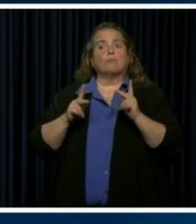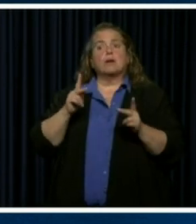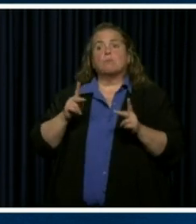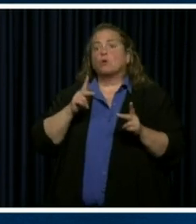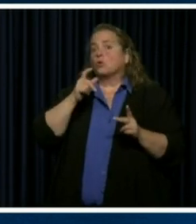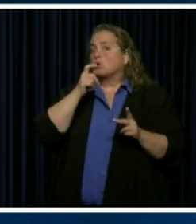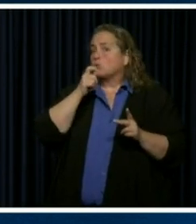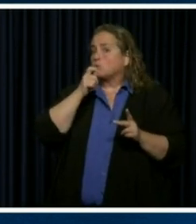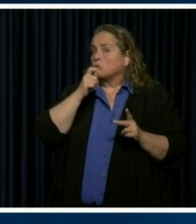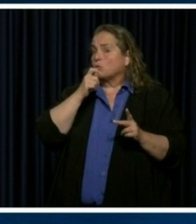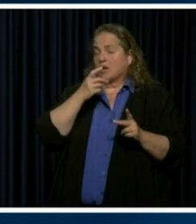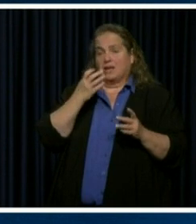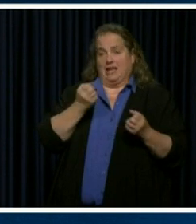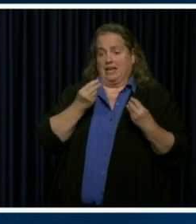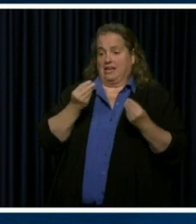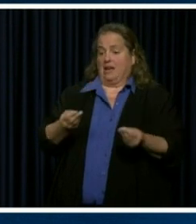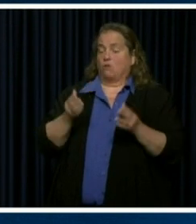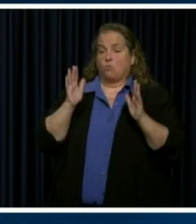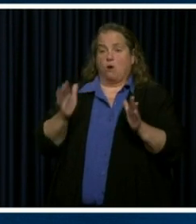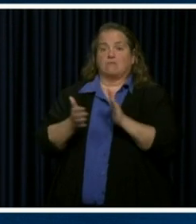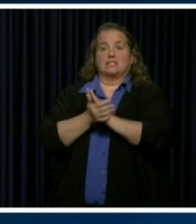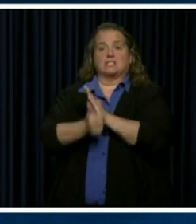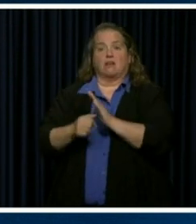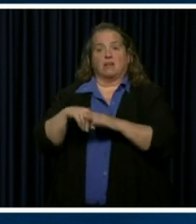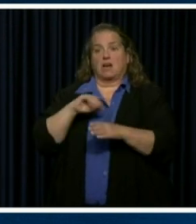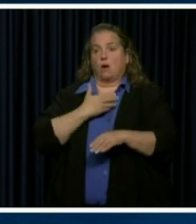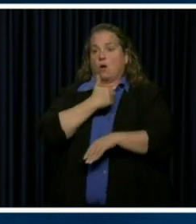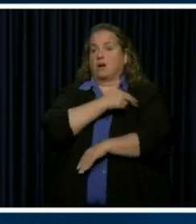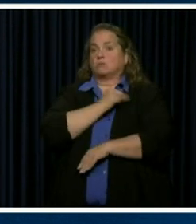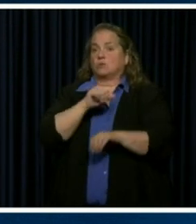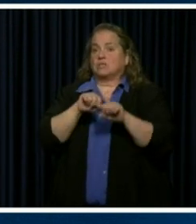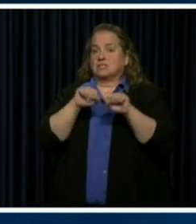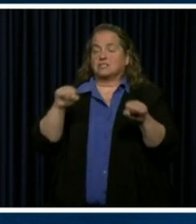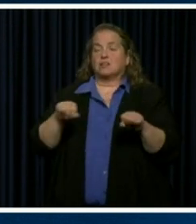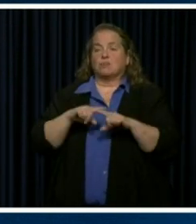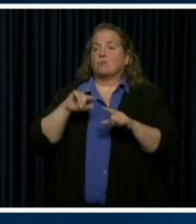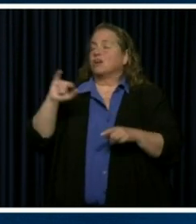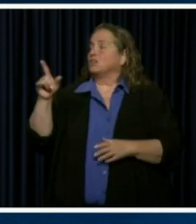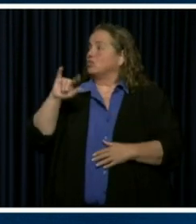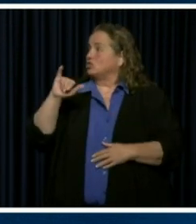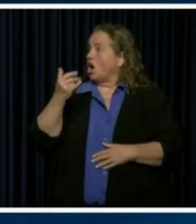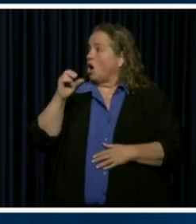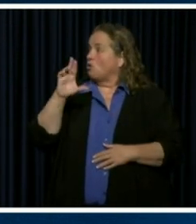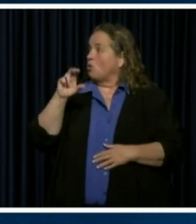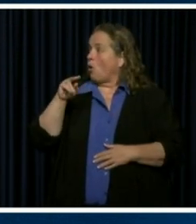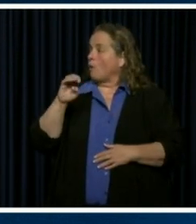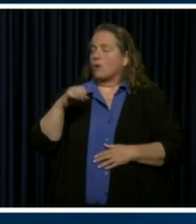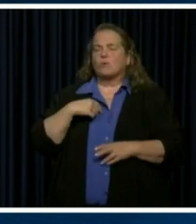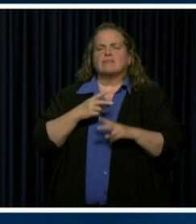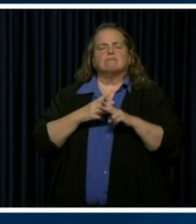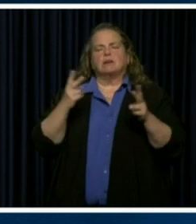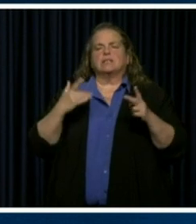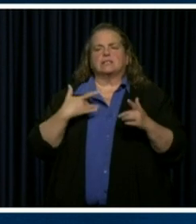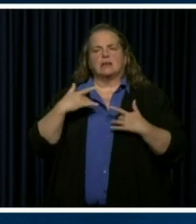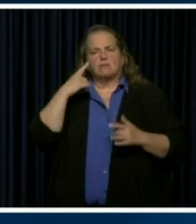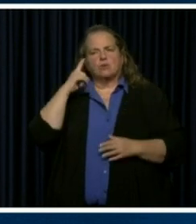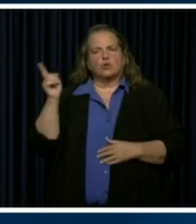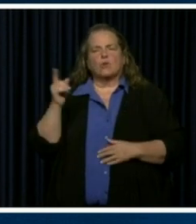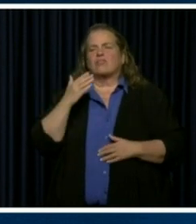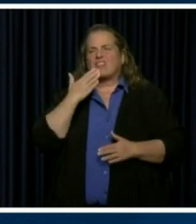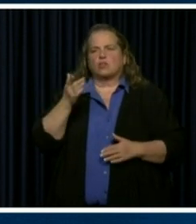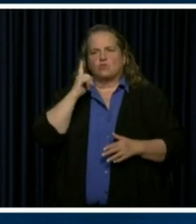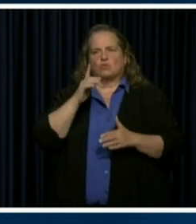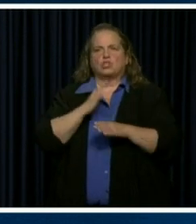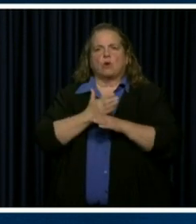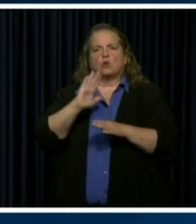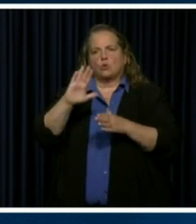great skill in our hospital system. But Jerome, we are so excited for you. Thank you for sharing